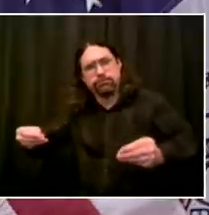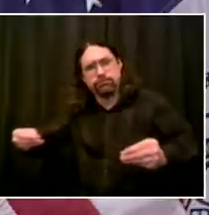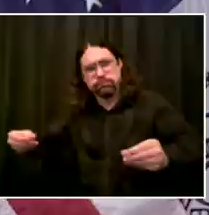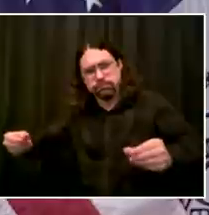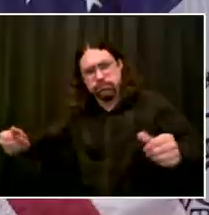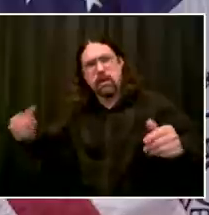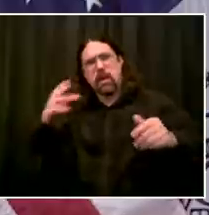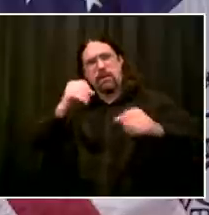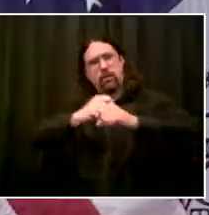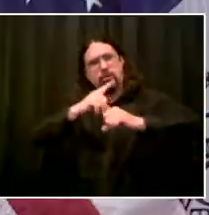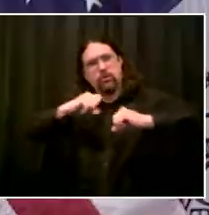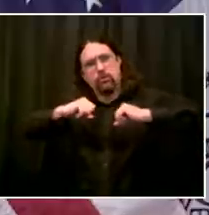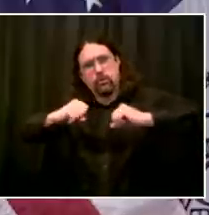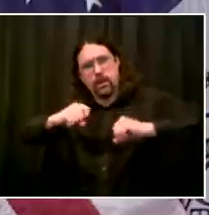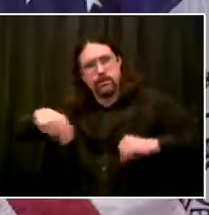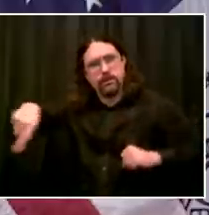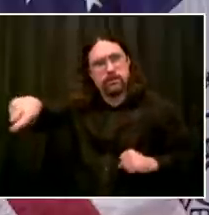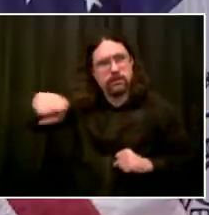Did I miss something there?